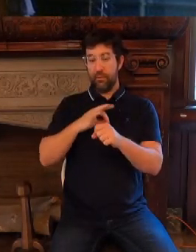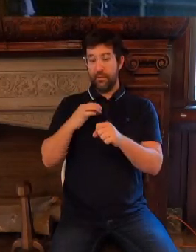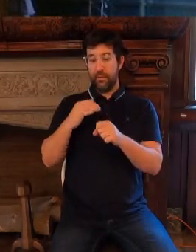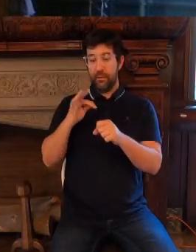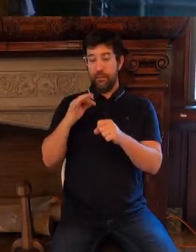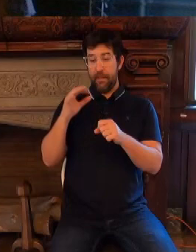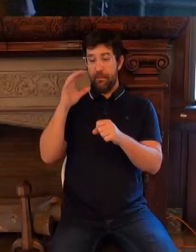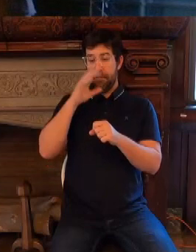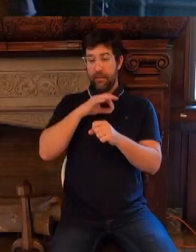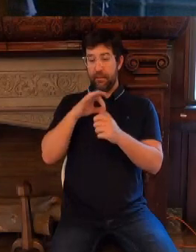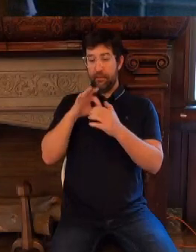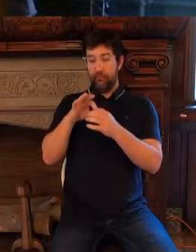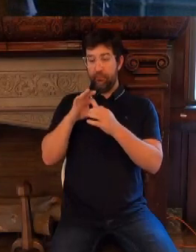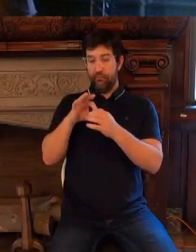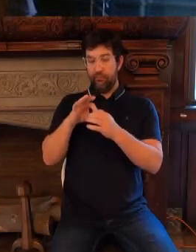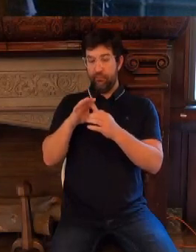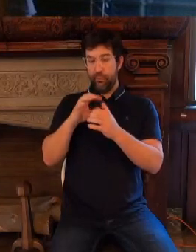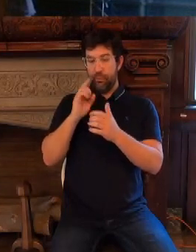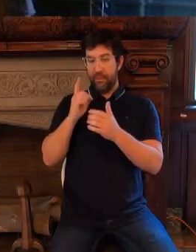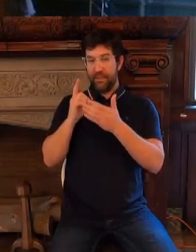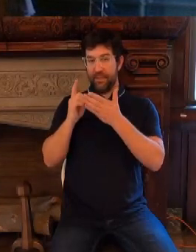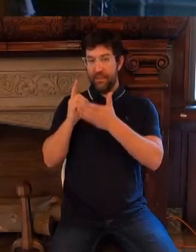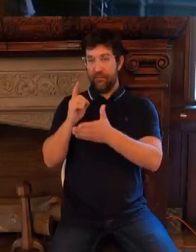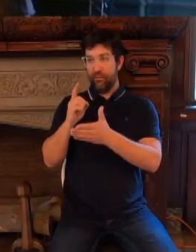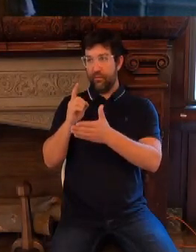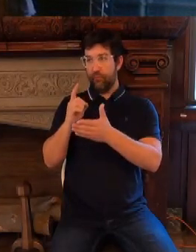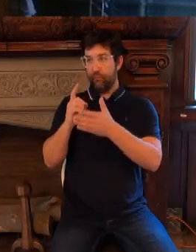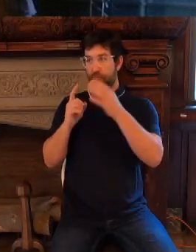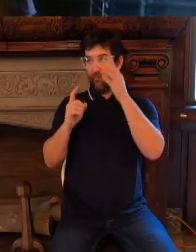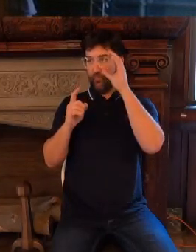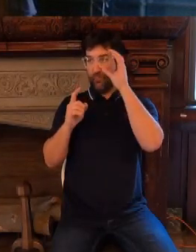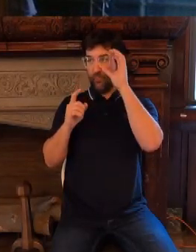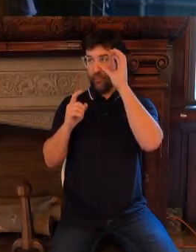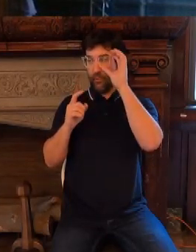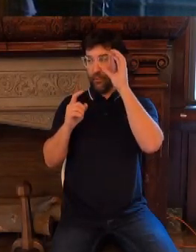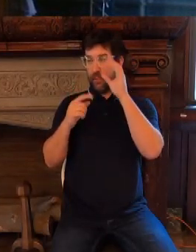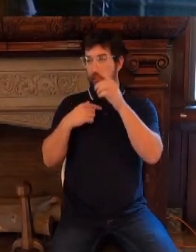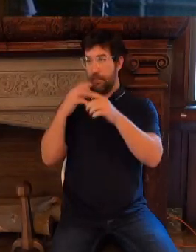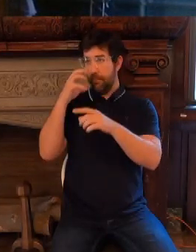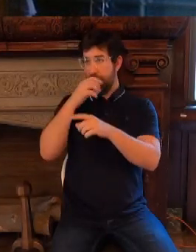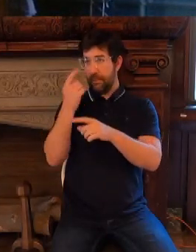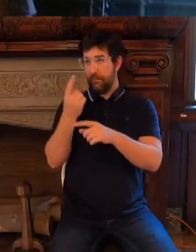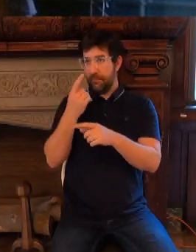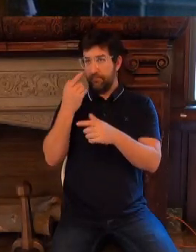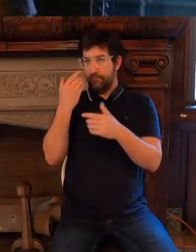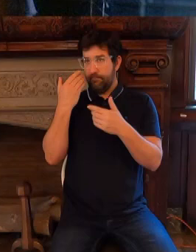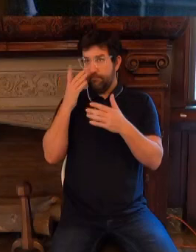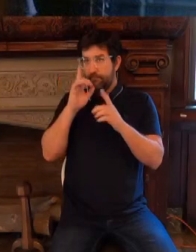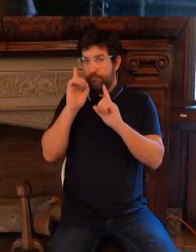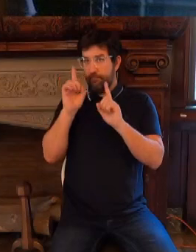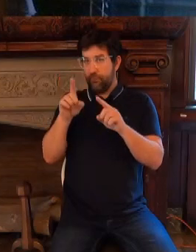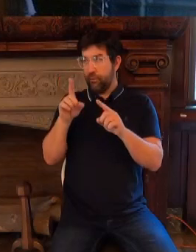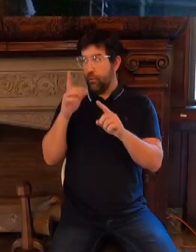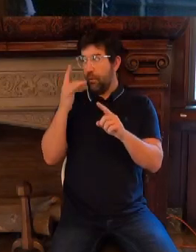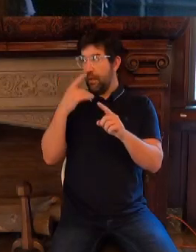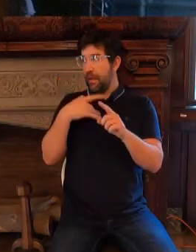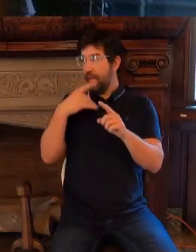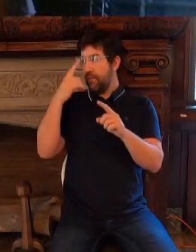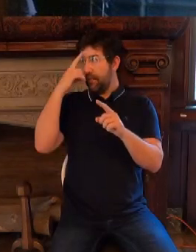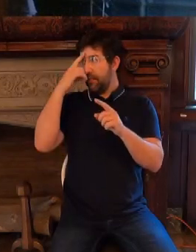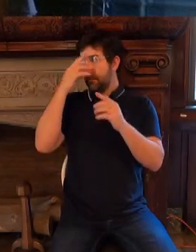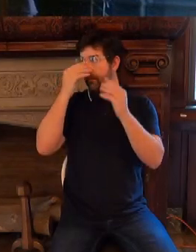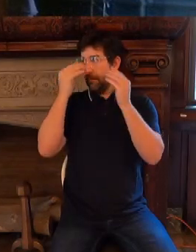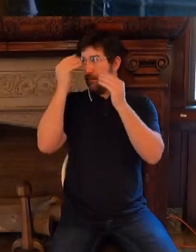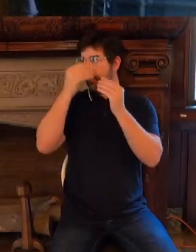missing a connection that is there that, like, am I missing something? I don't know that answer because I have the connection map in my